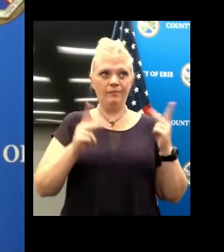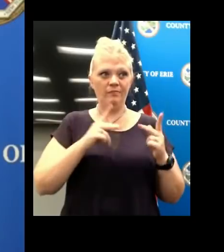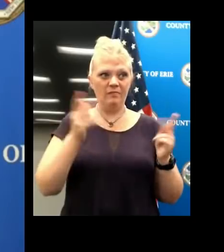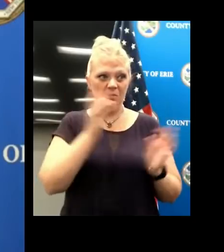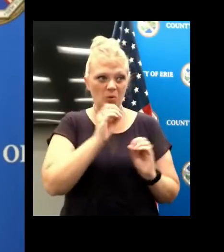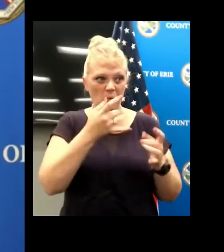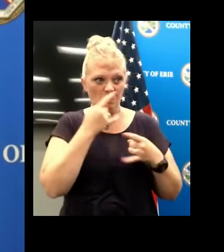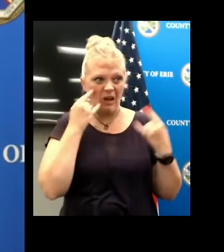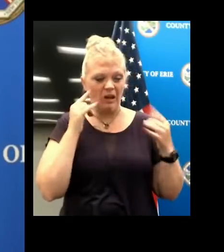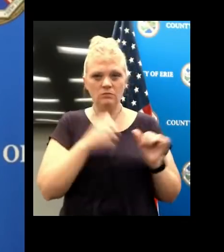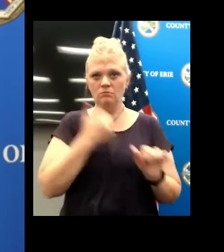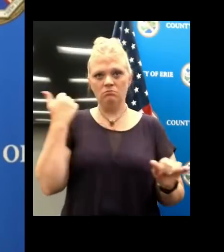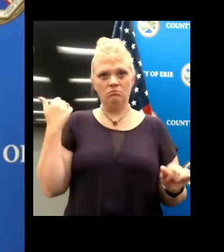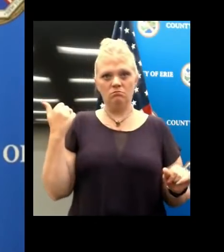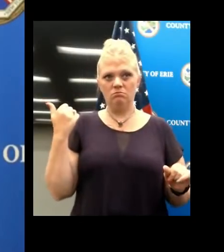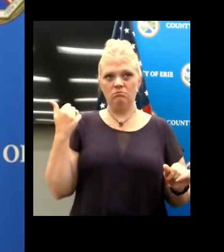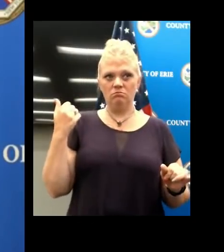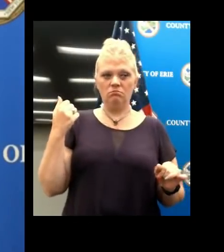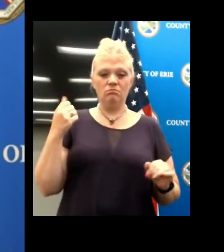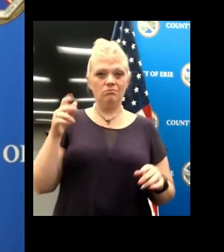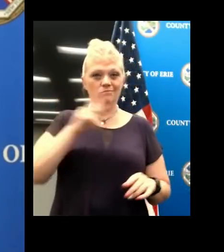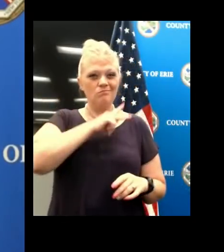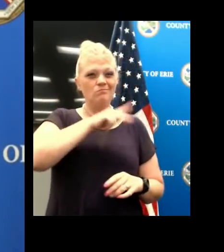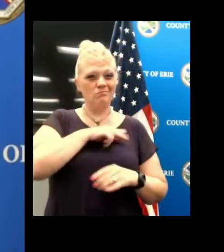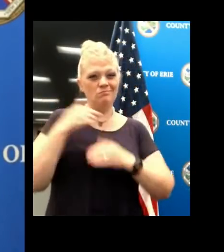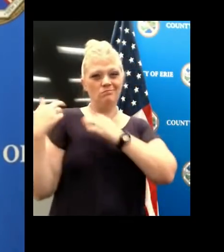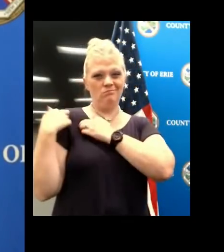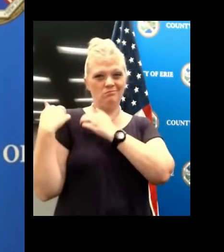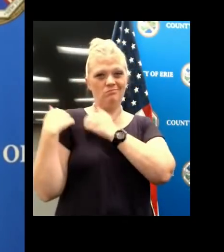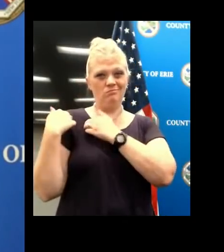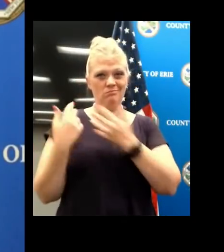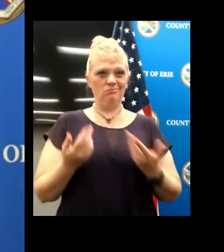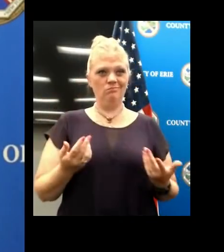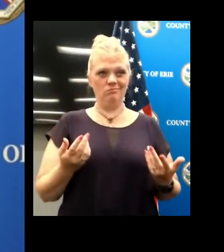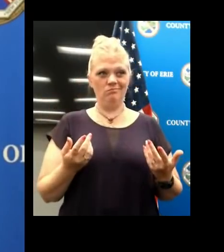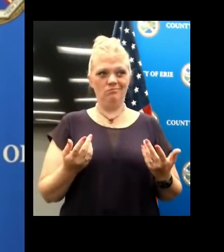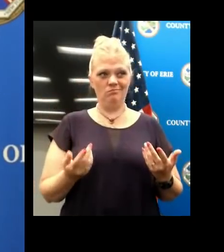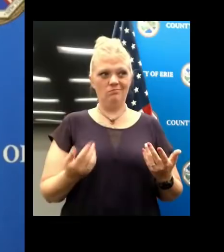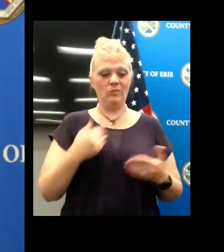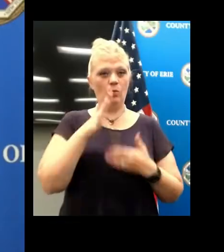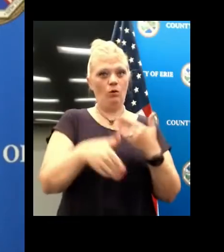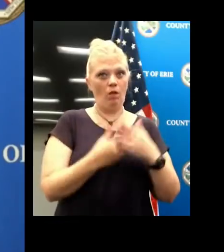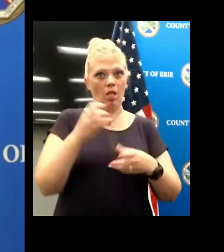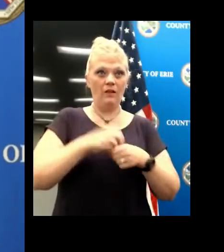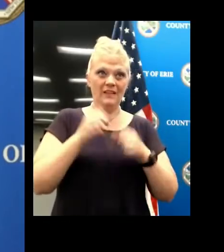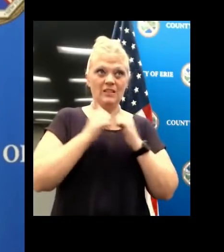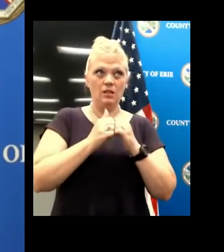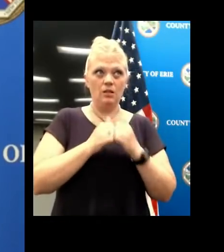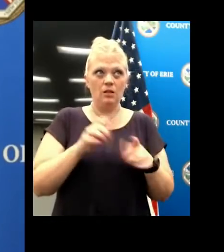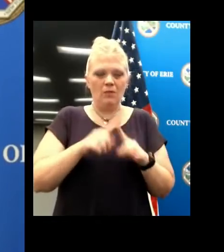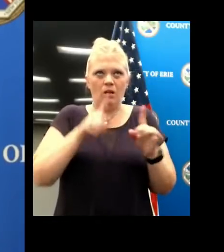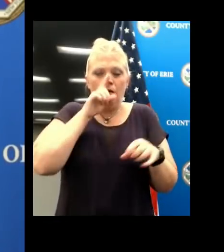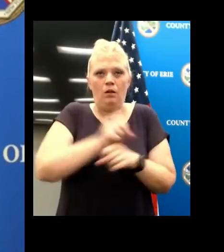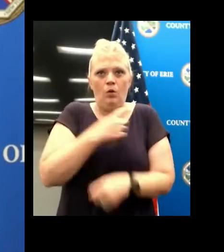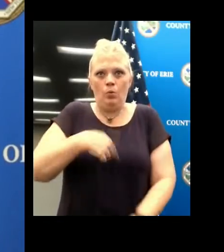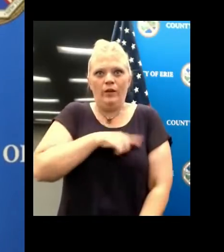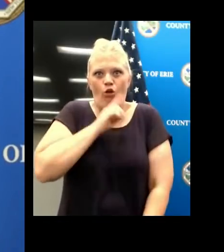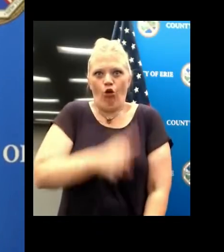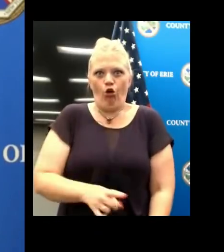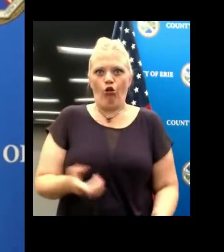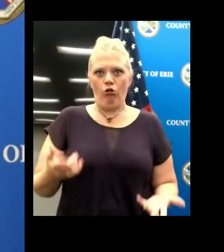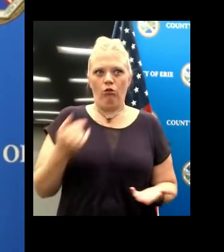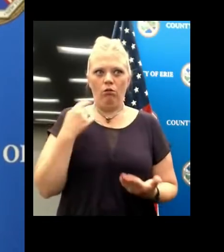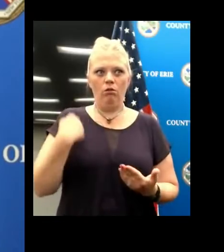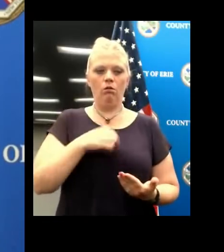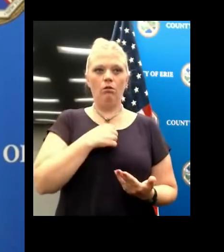masking. There's personal responsibility. Again, we say we're all in this together, but we are all in this together. We all